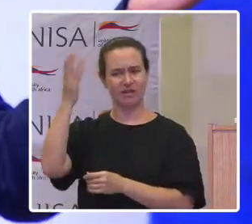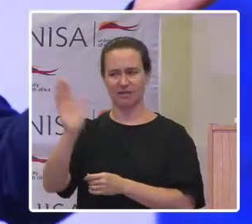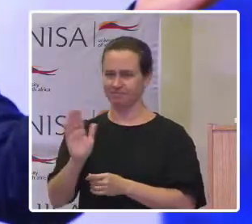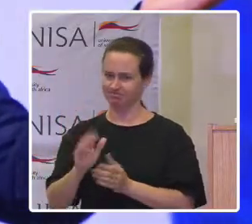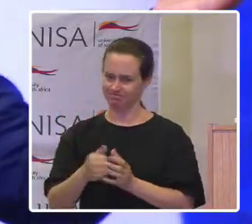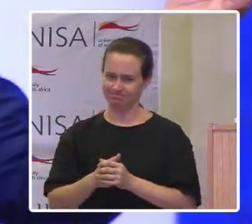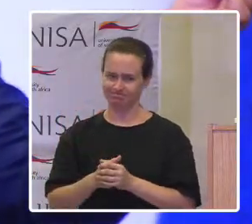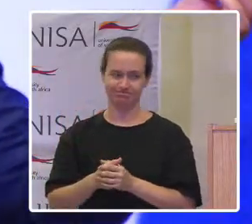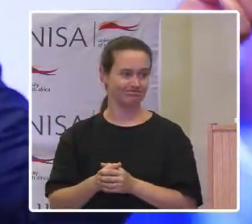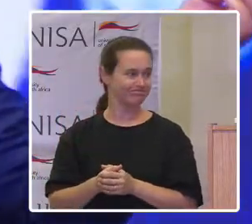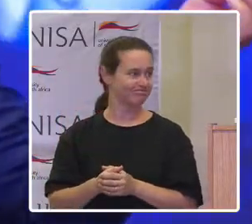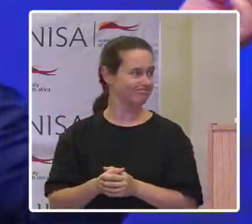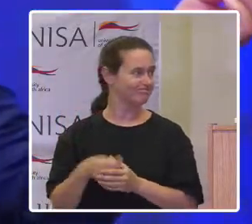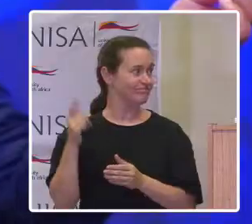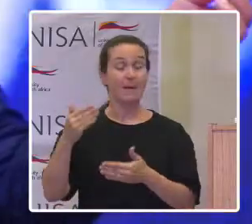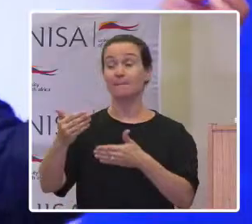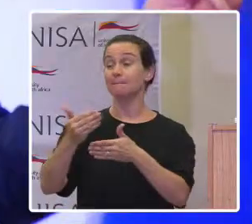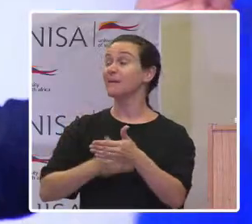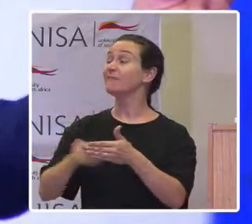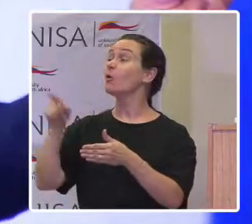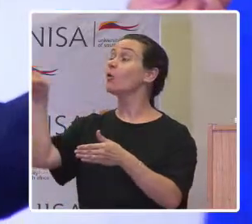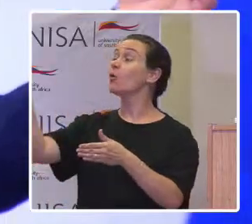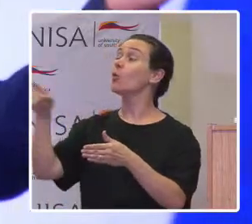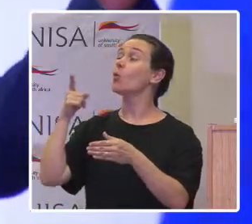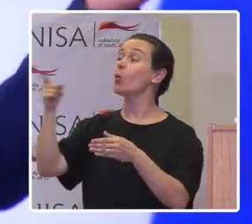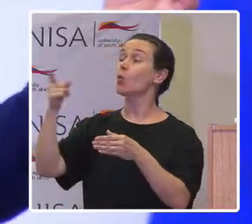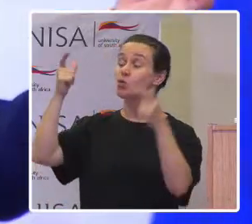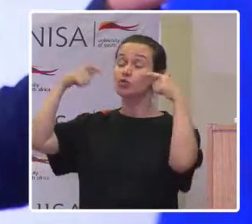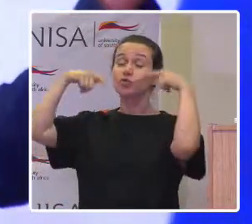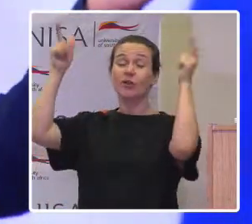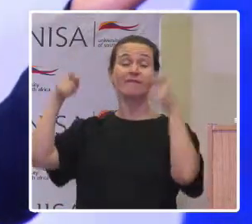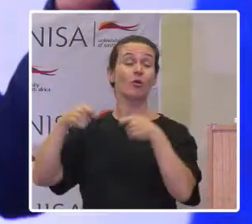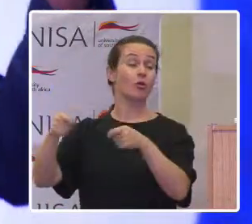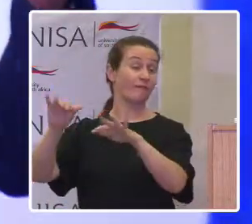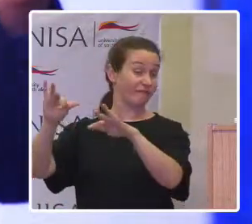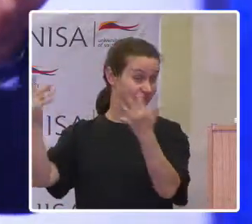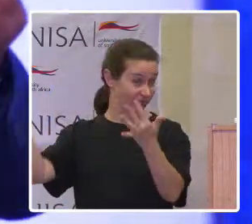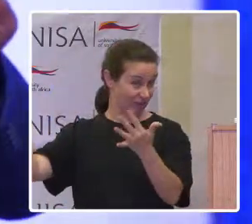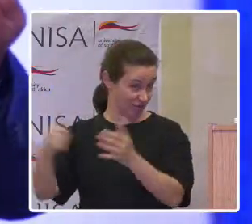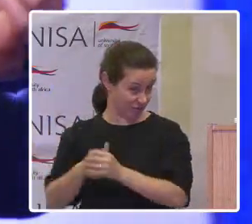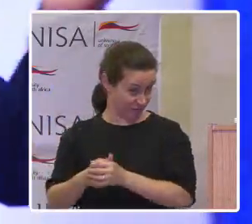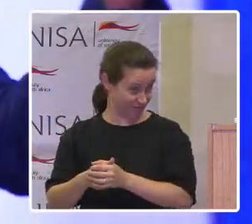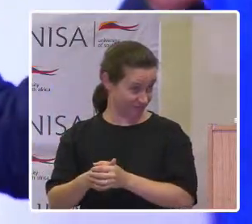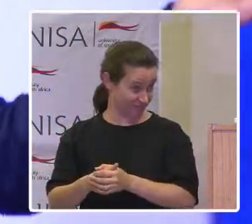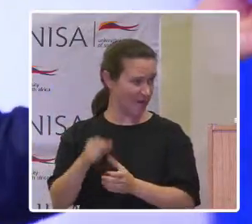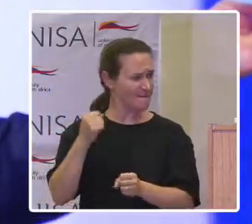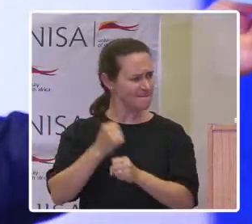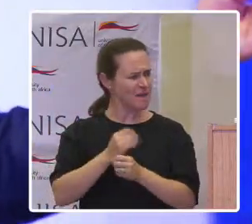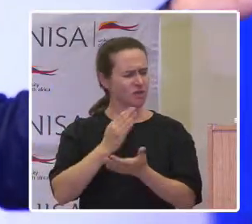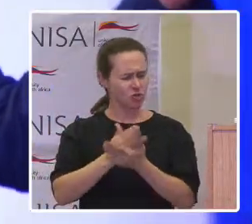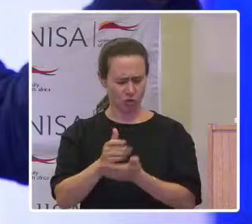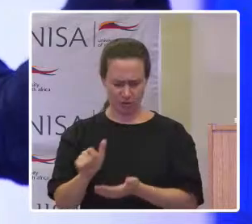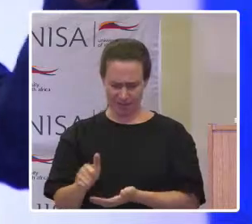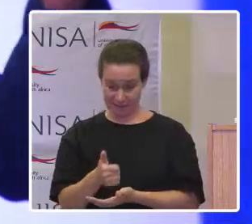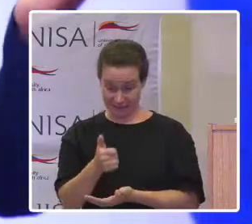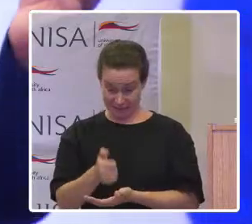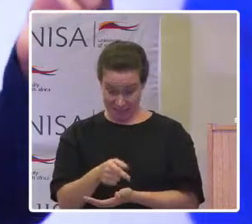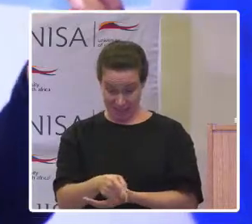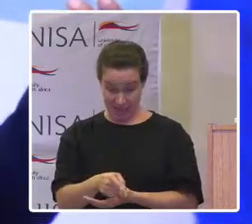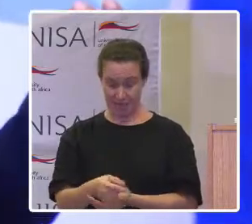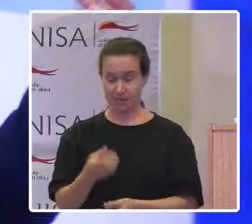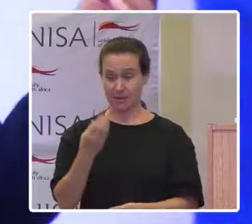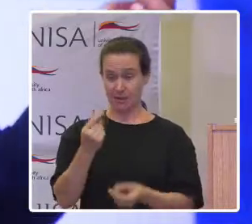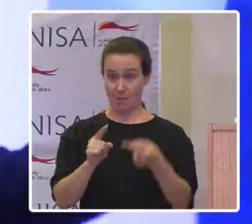my chef locks down the serving dishes, let's ensure that we have scanned this survey number 1 as well as survey number